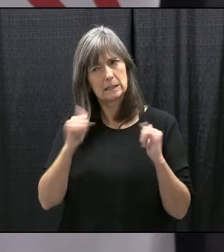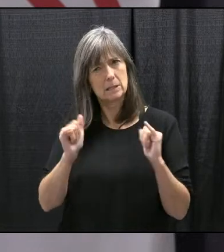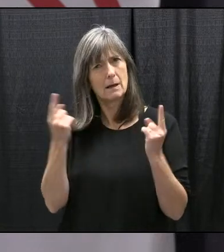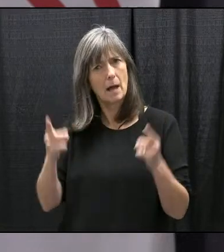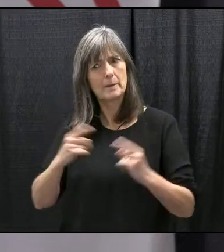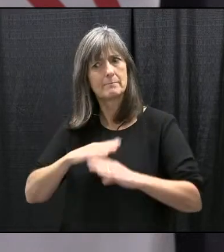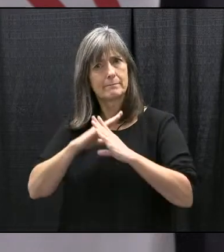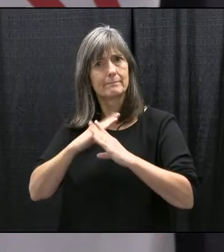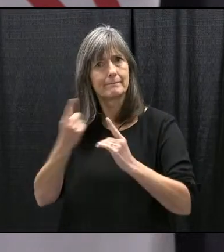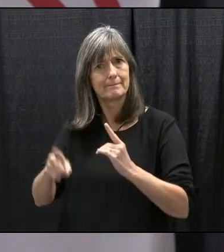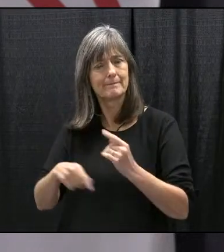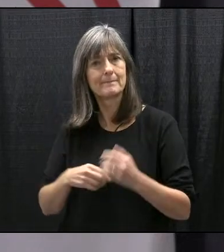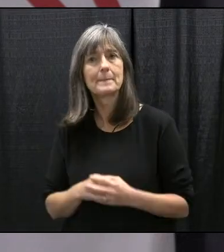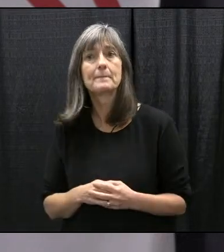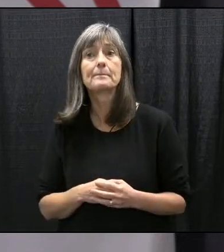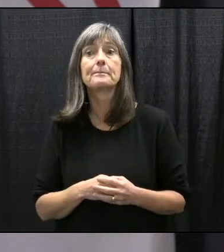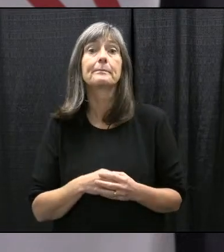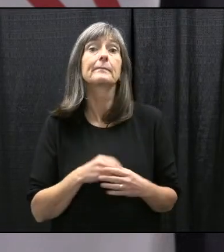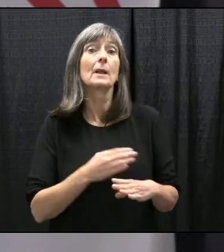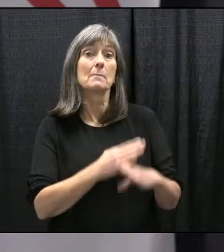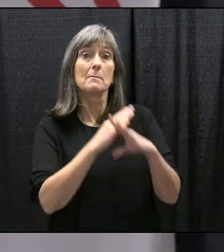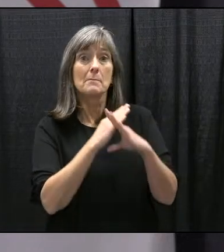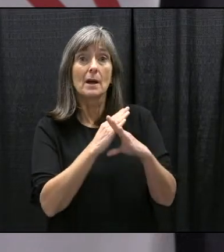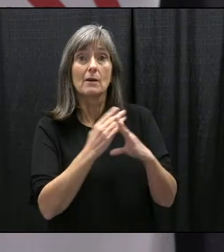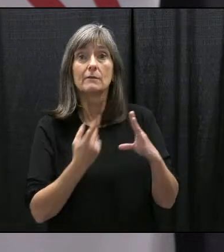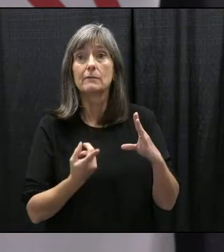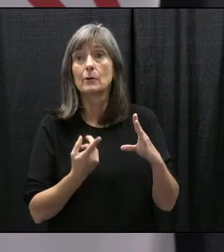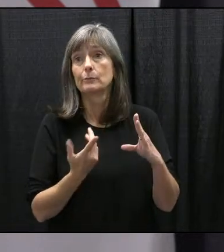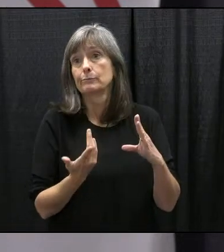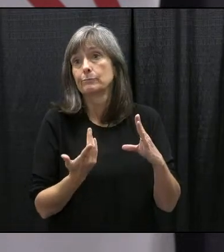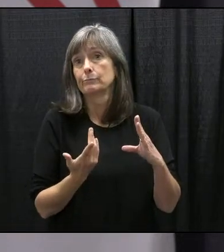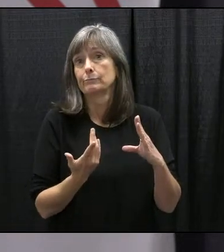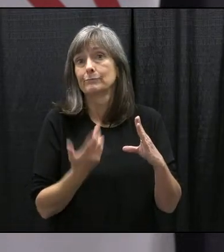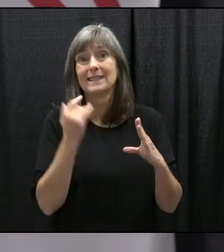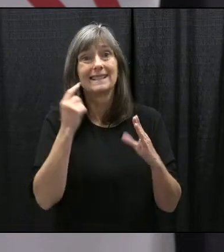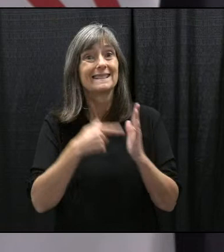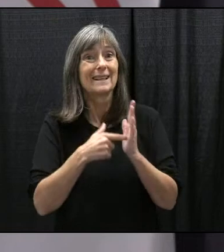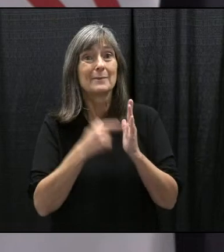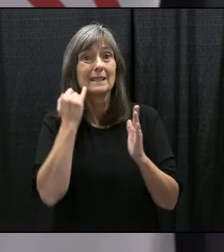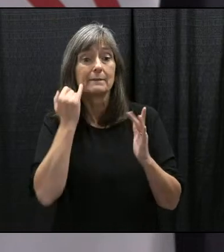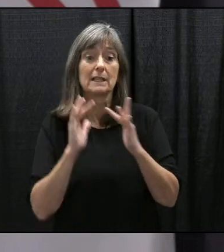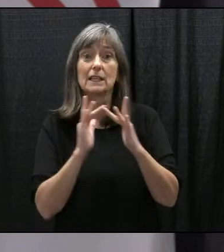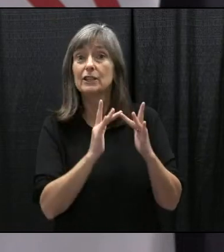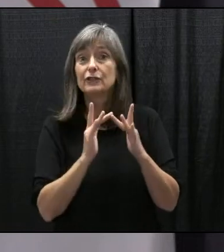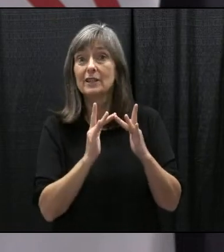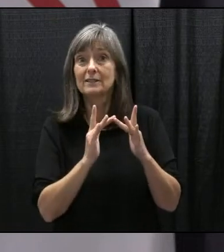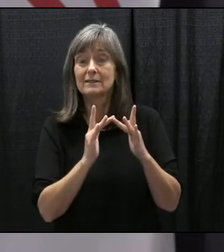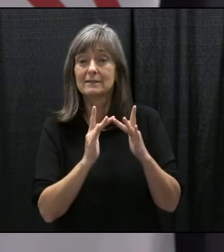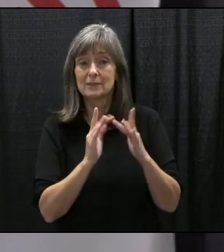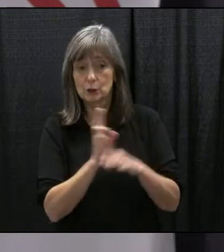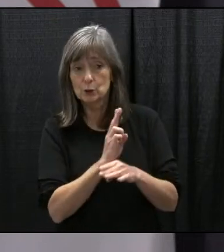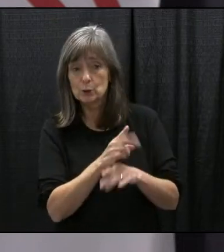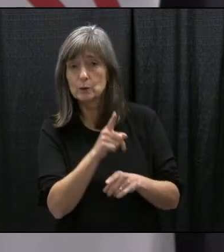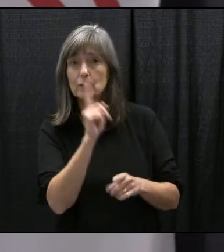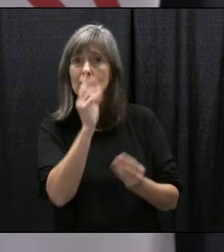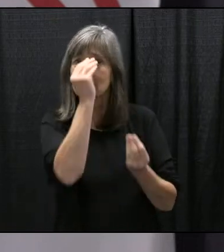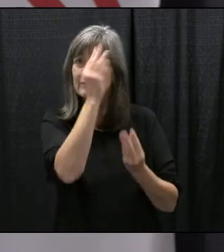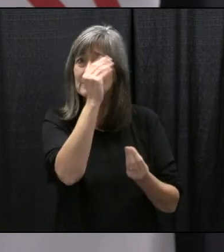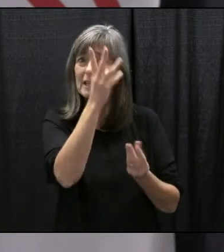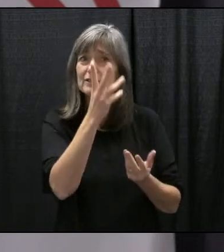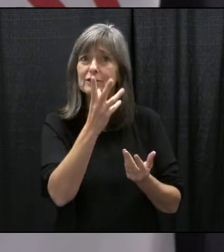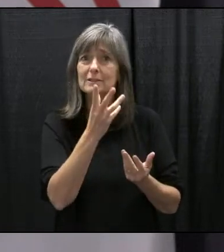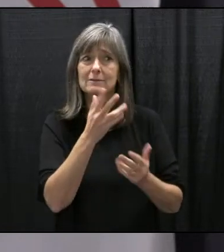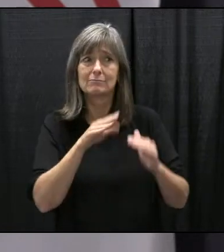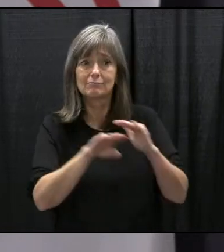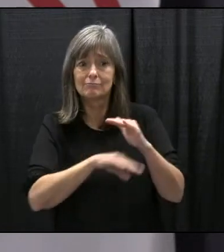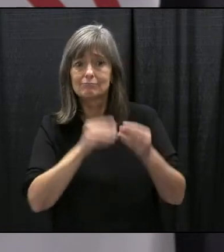there. We have barriers when it comes to use of the web and the internet in relaying basic